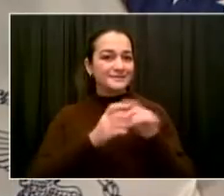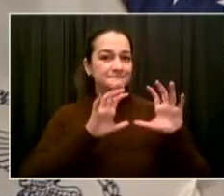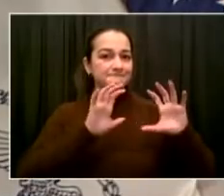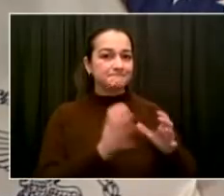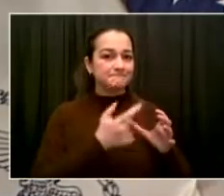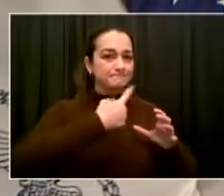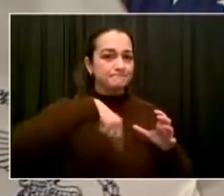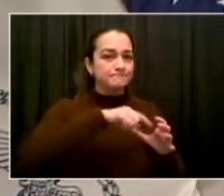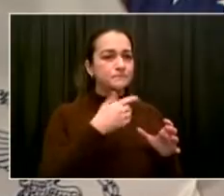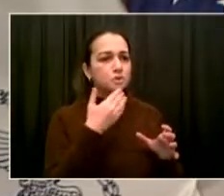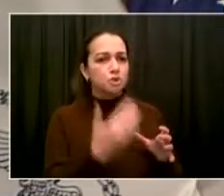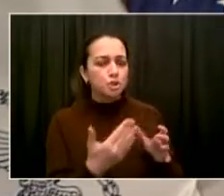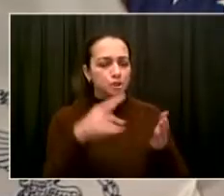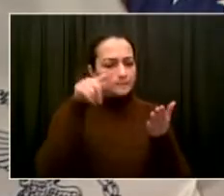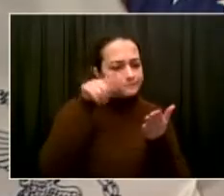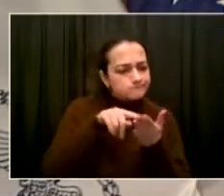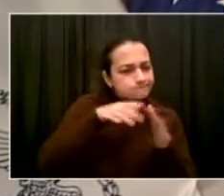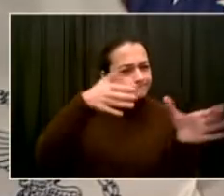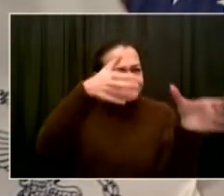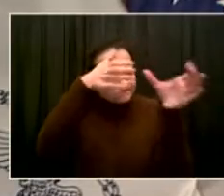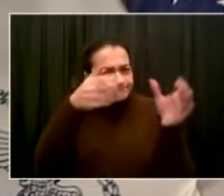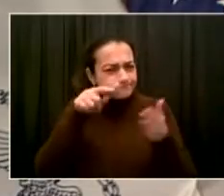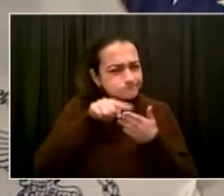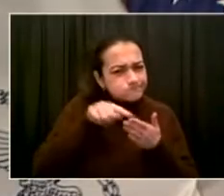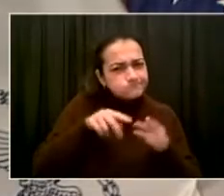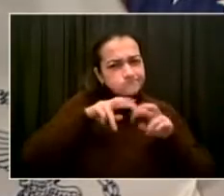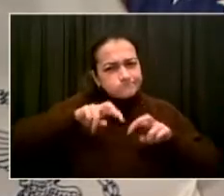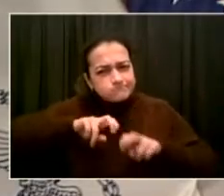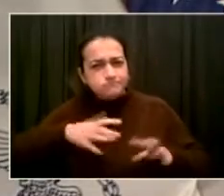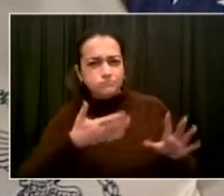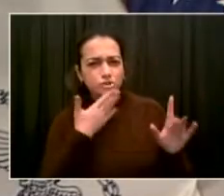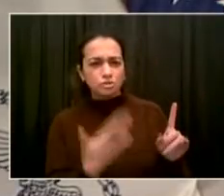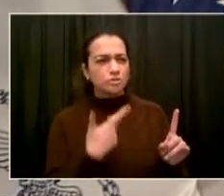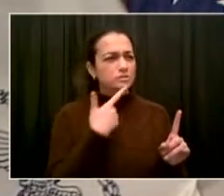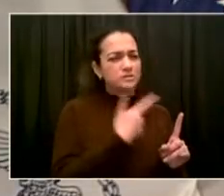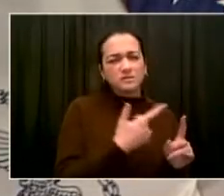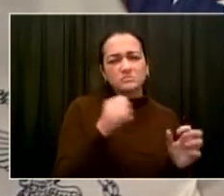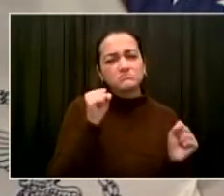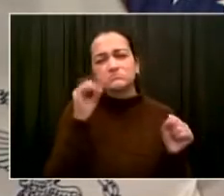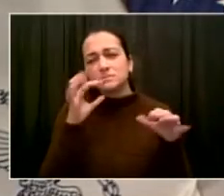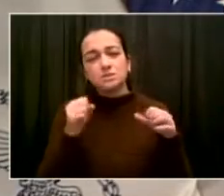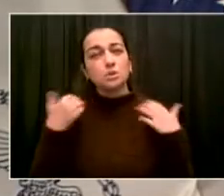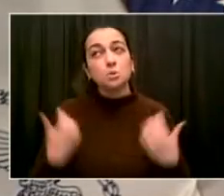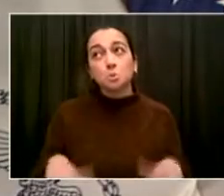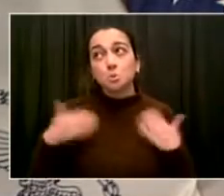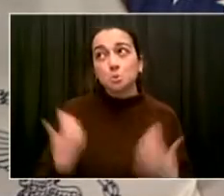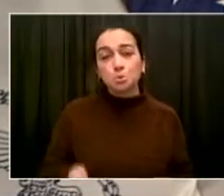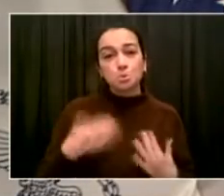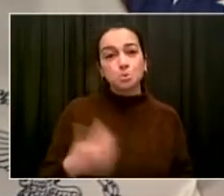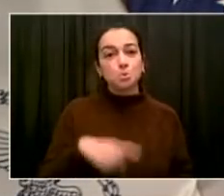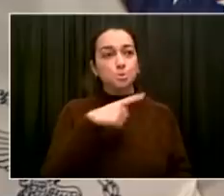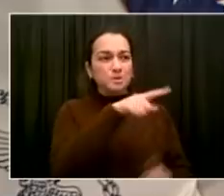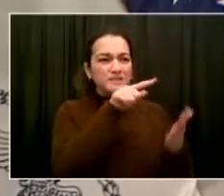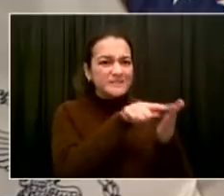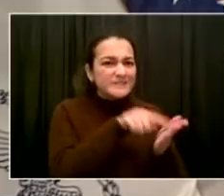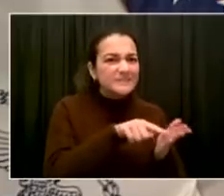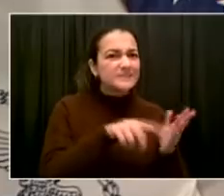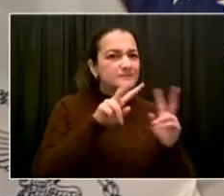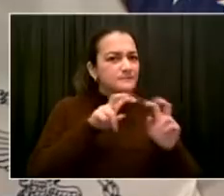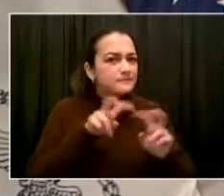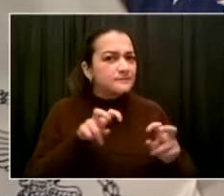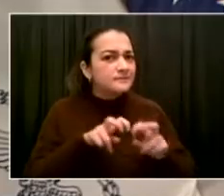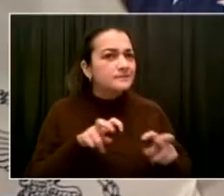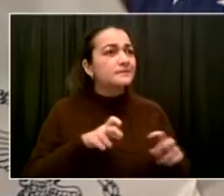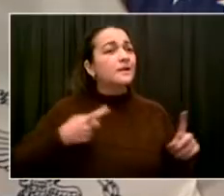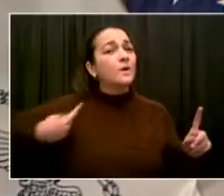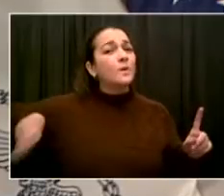healthcare leaders because they've seen us through so much and are going to see us through this again. So I want you to hear an update, the latest on Omicron